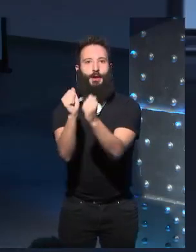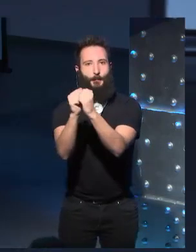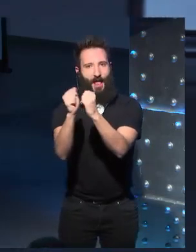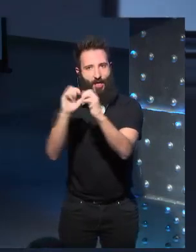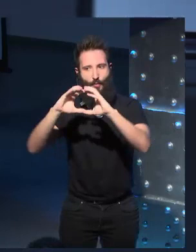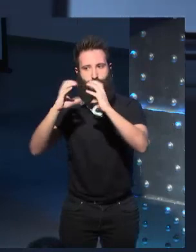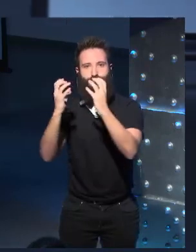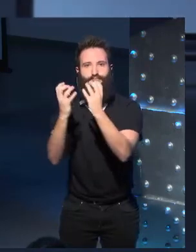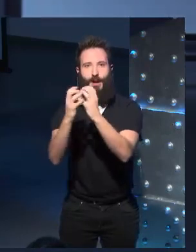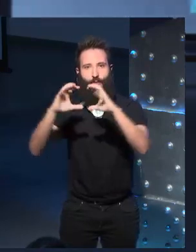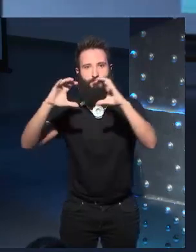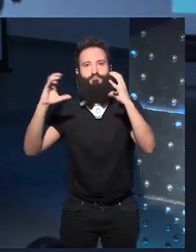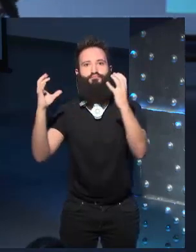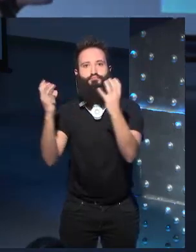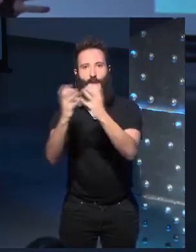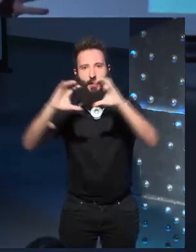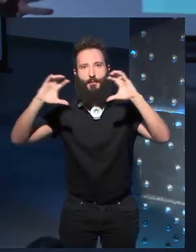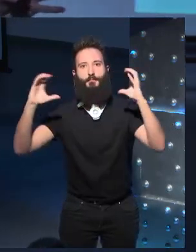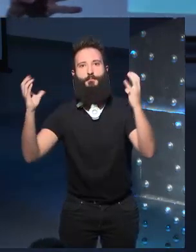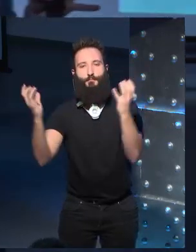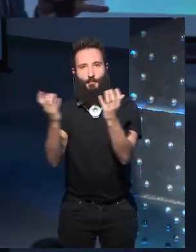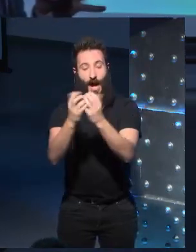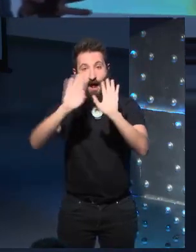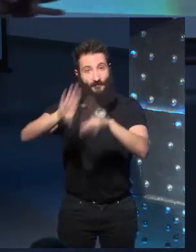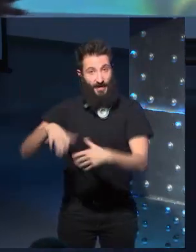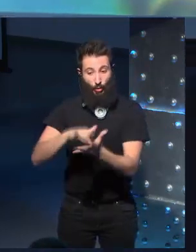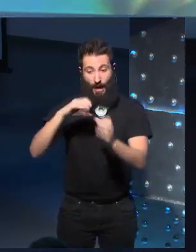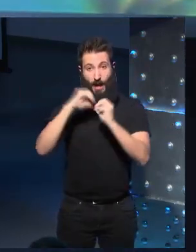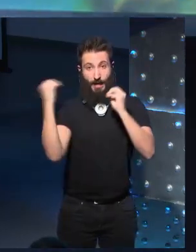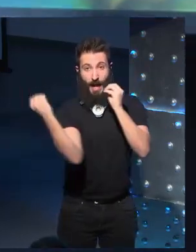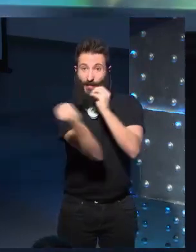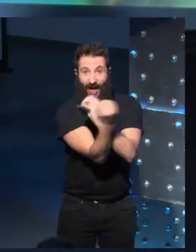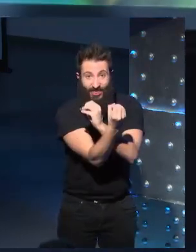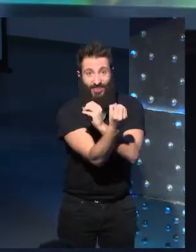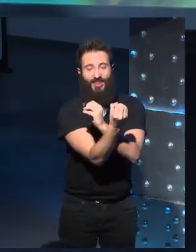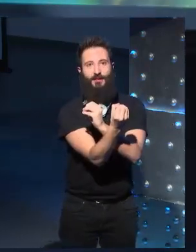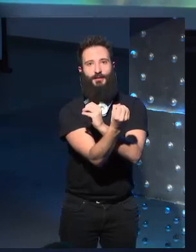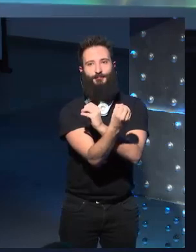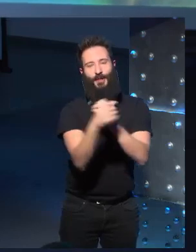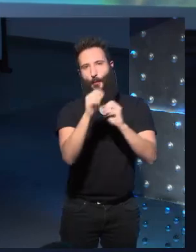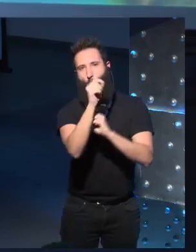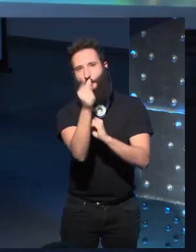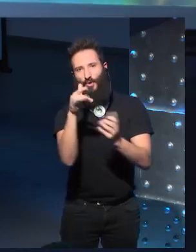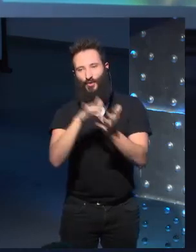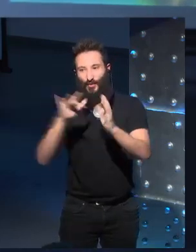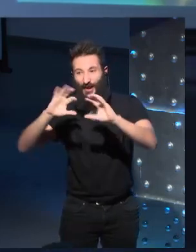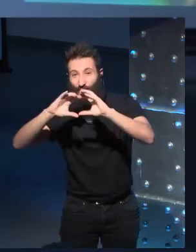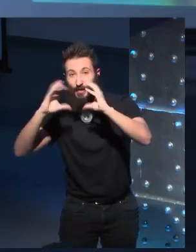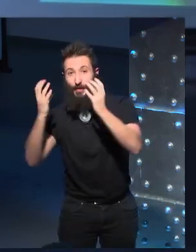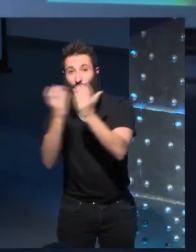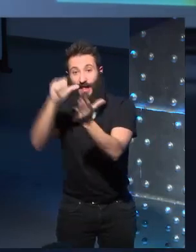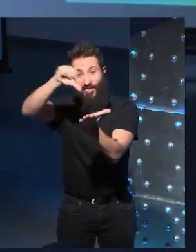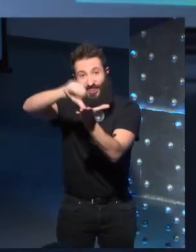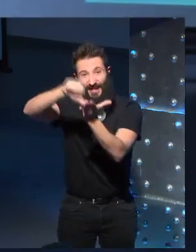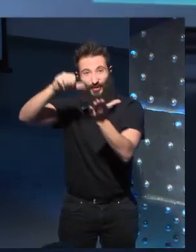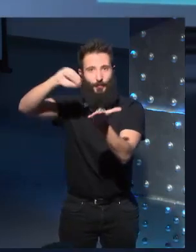so big that the gravity crushes everything in the middle. So much so that you can reach temperatures that sometimes